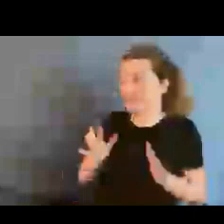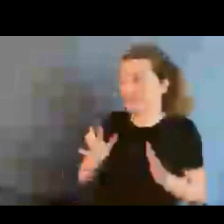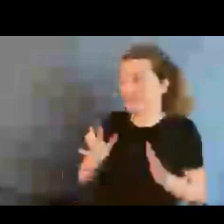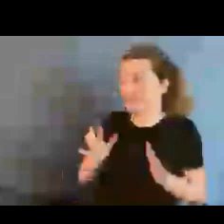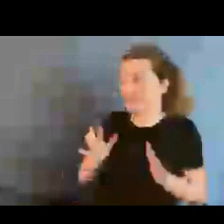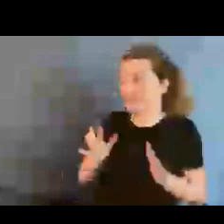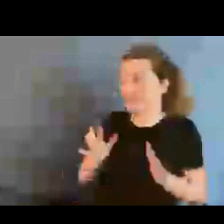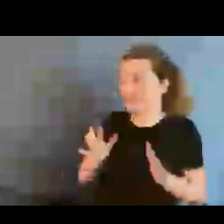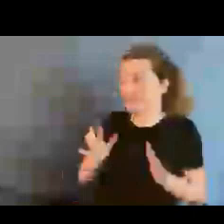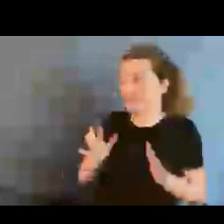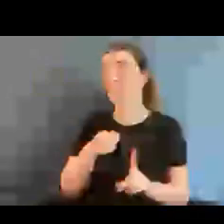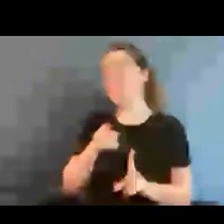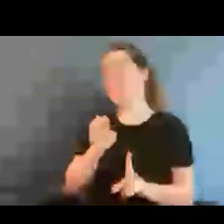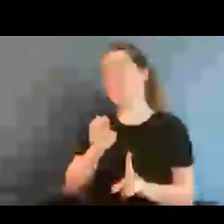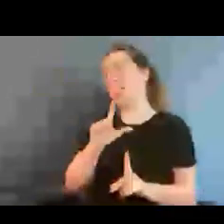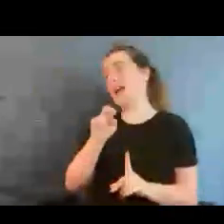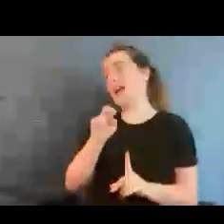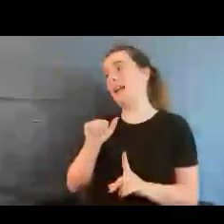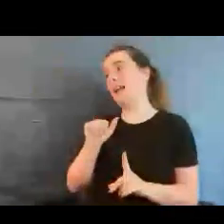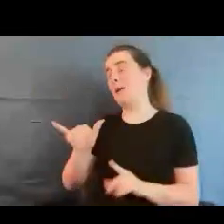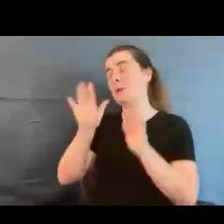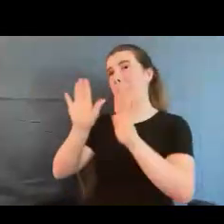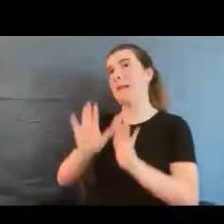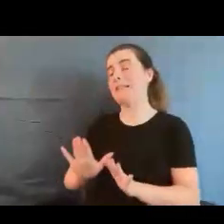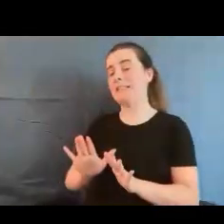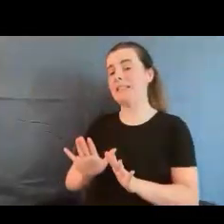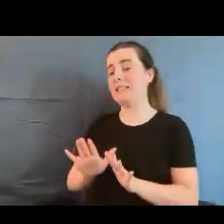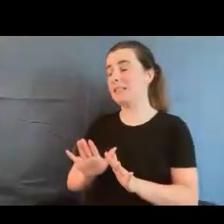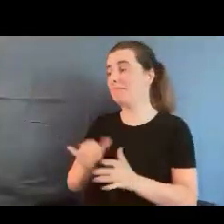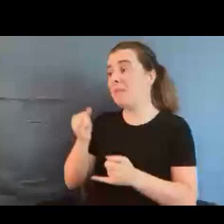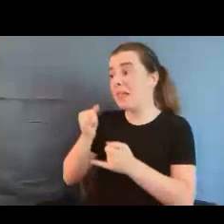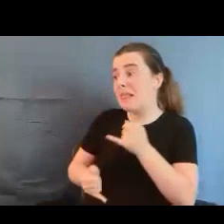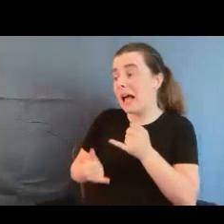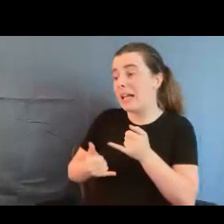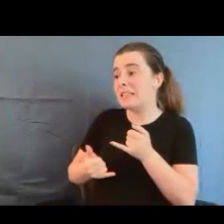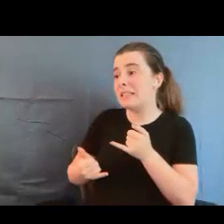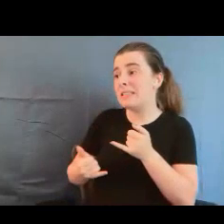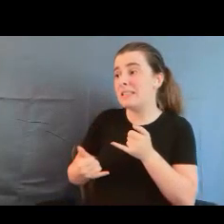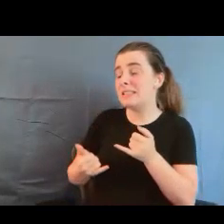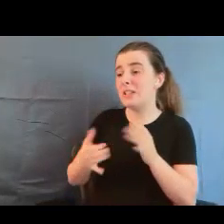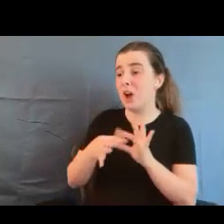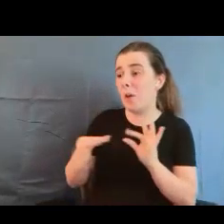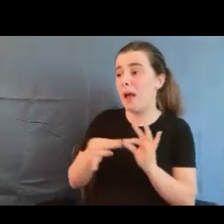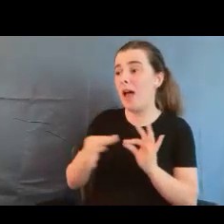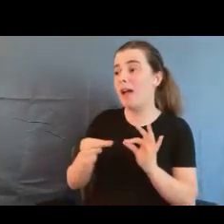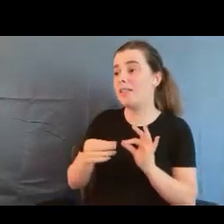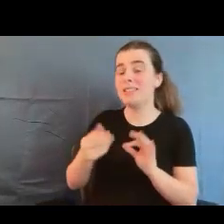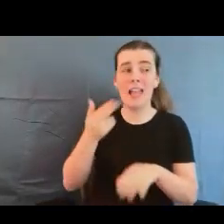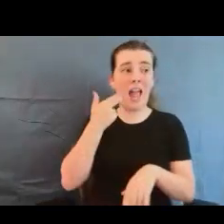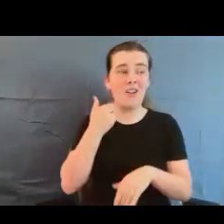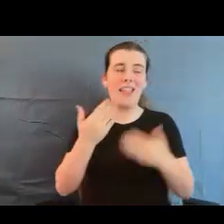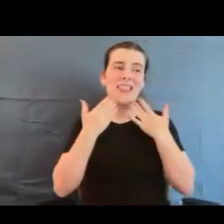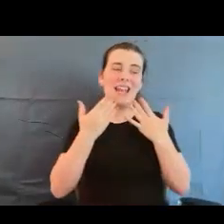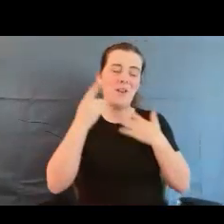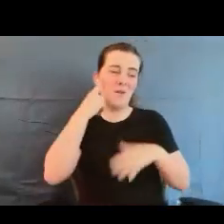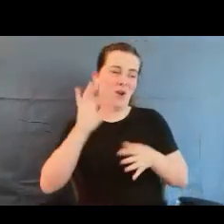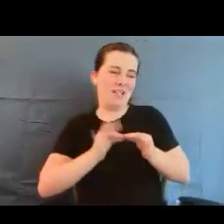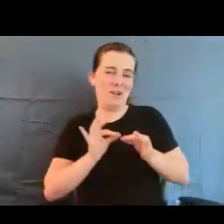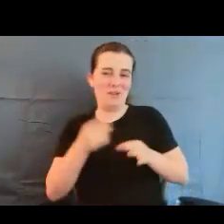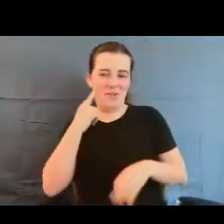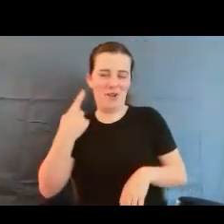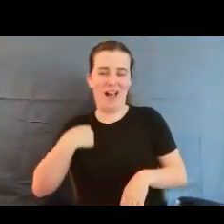point, Elena, that was amazing. Any last things that you want to say? And Harriet, thank you so much for translating for